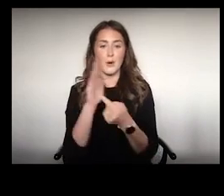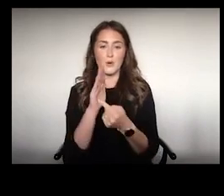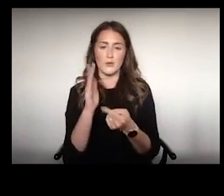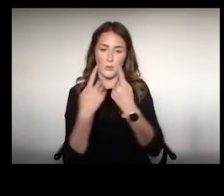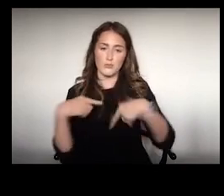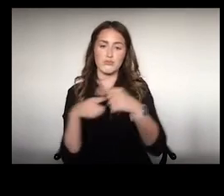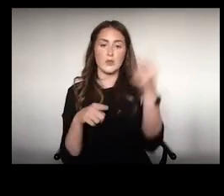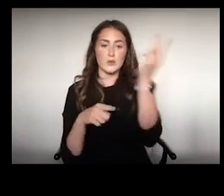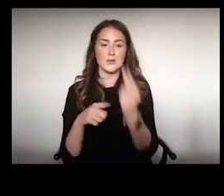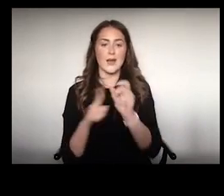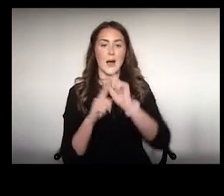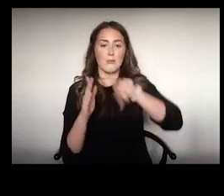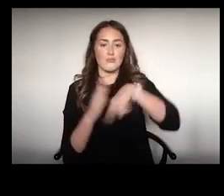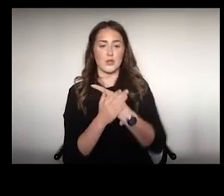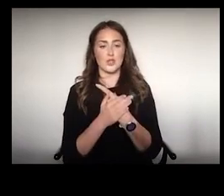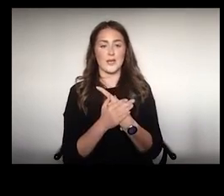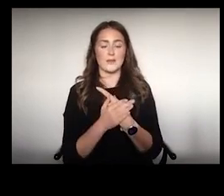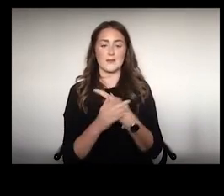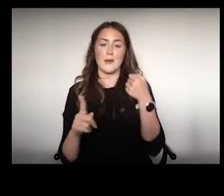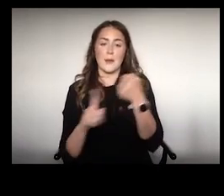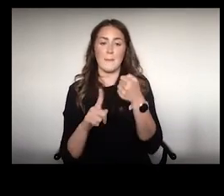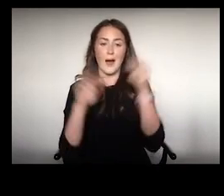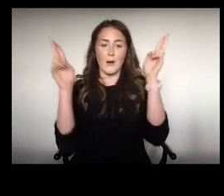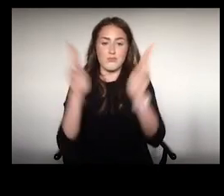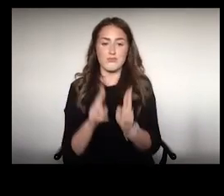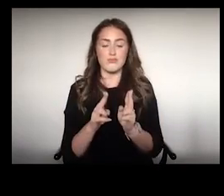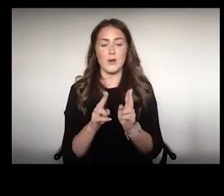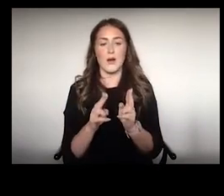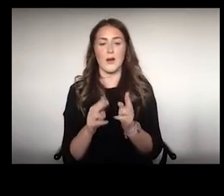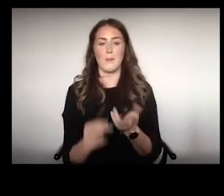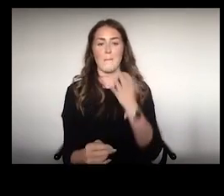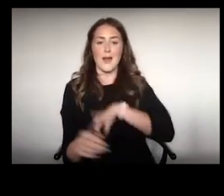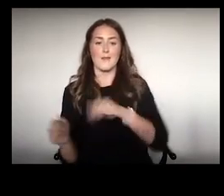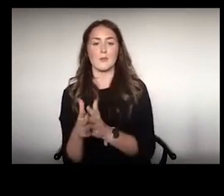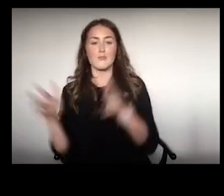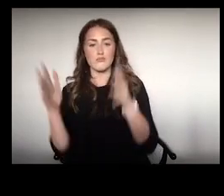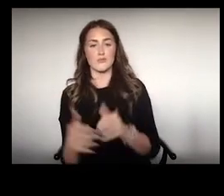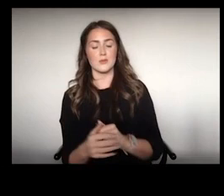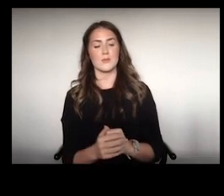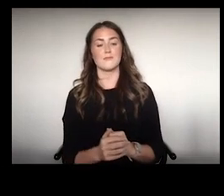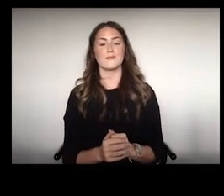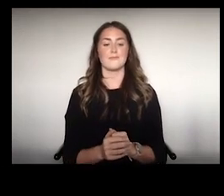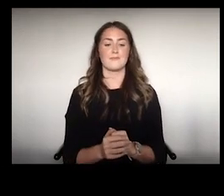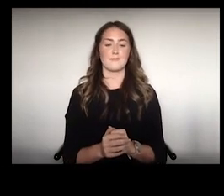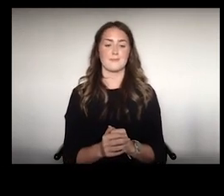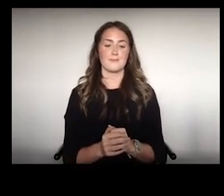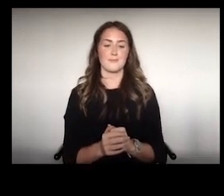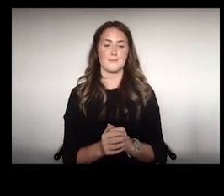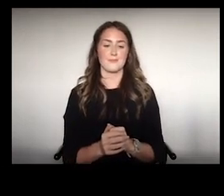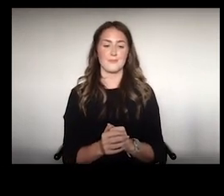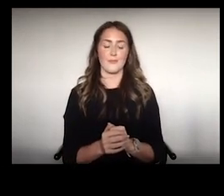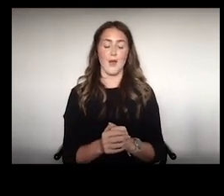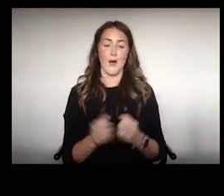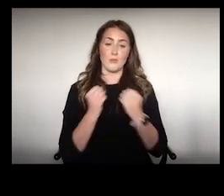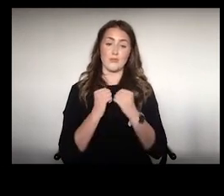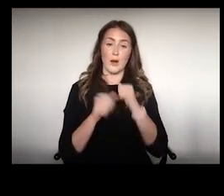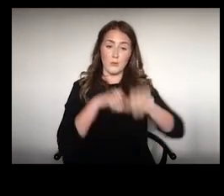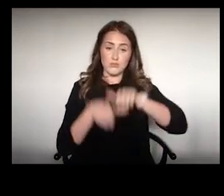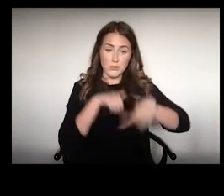Consultation and engagement have been critical in helping us design the project to reduce the impact and to maximise the